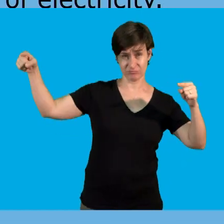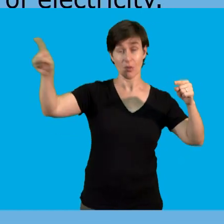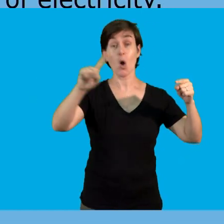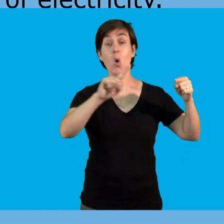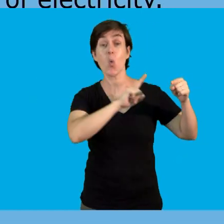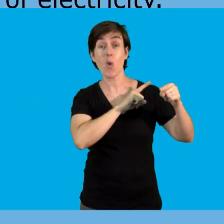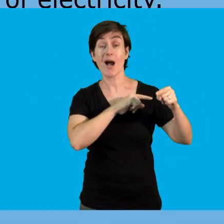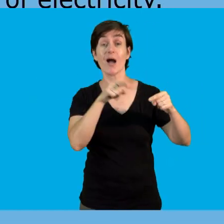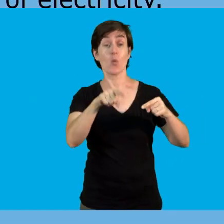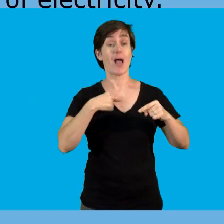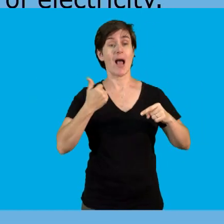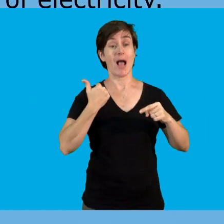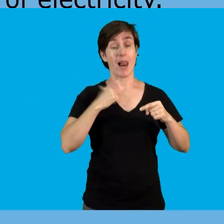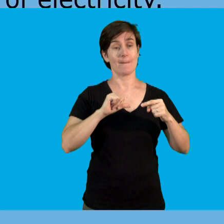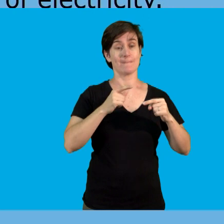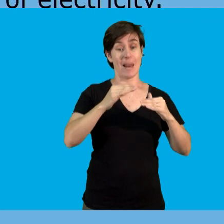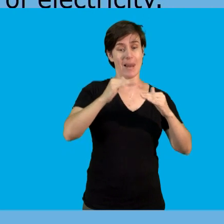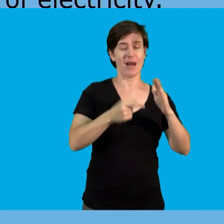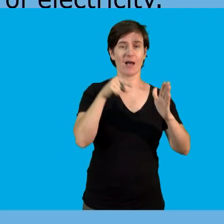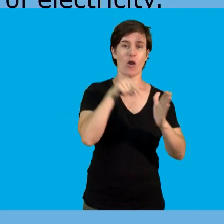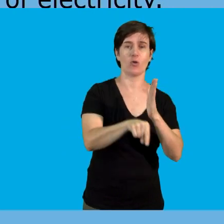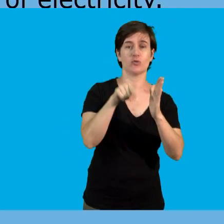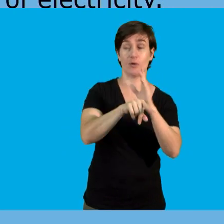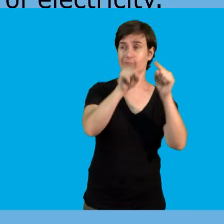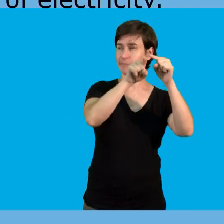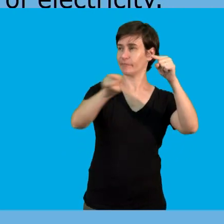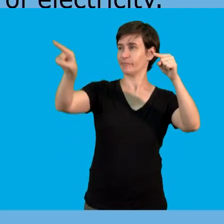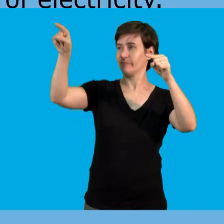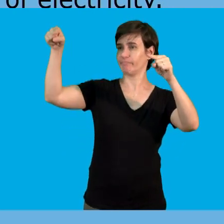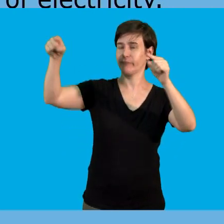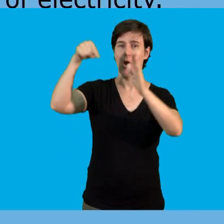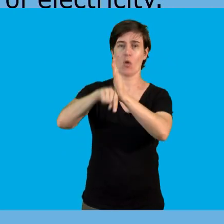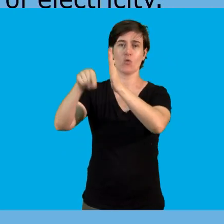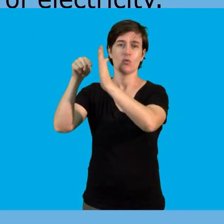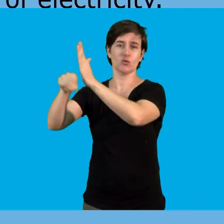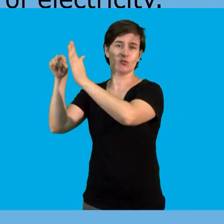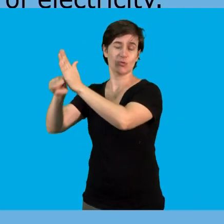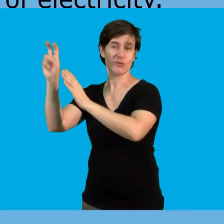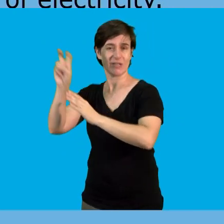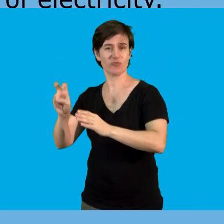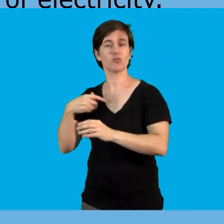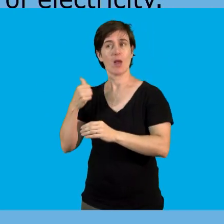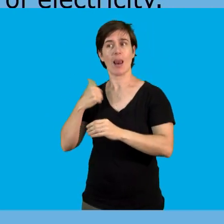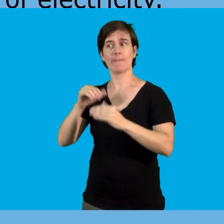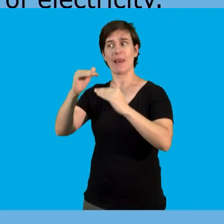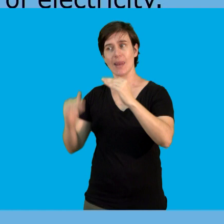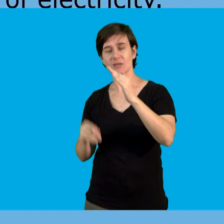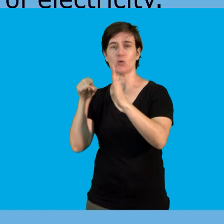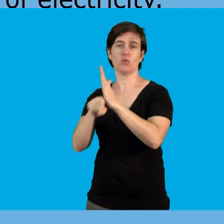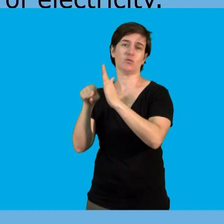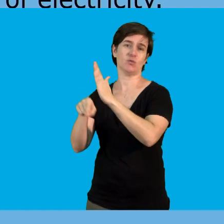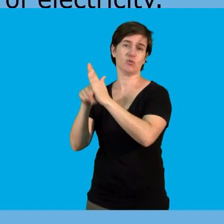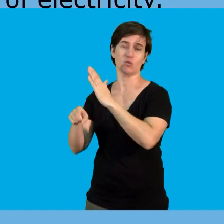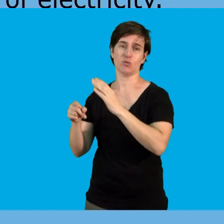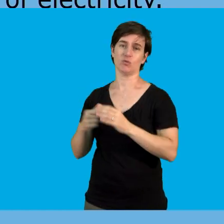trying to minimize the energy loss as electricity is being transported from one point to the next. So for us, in order for us